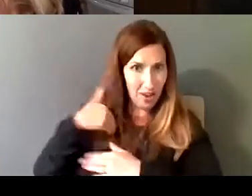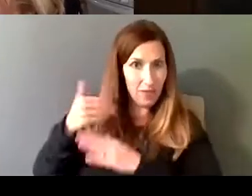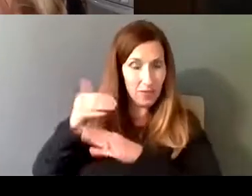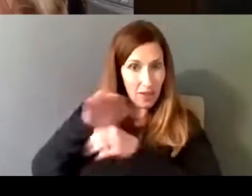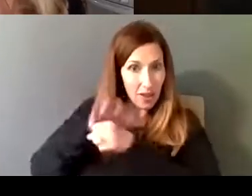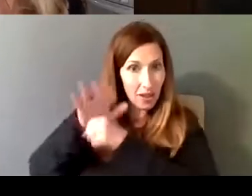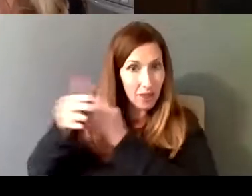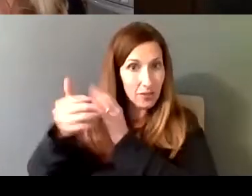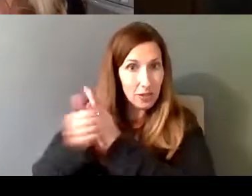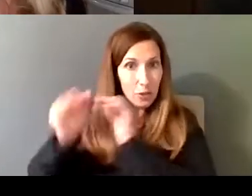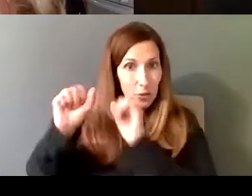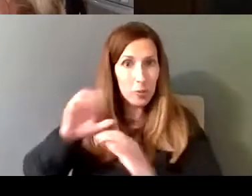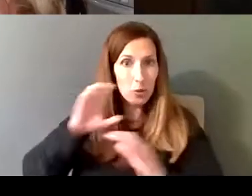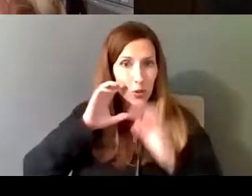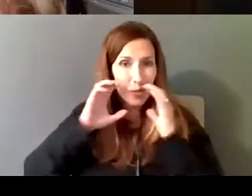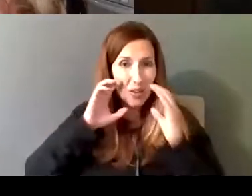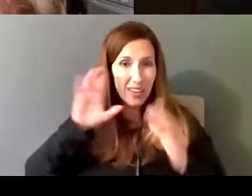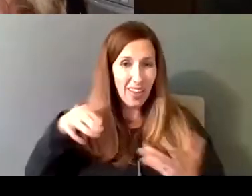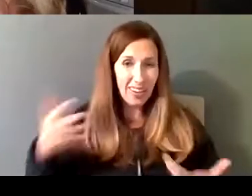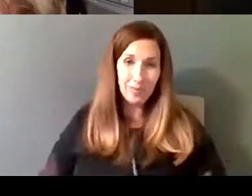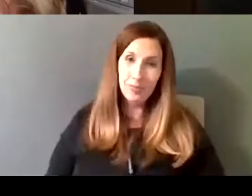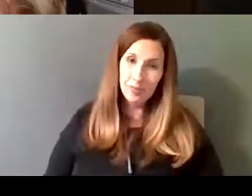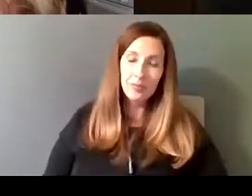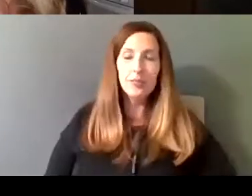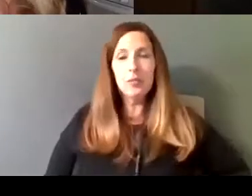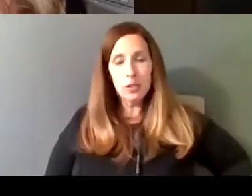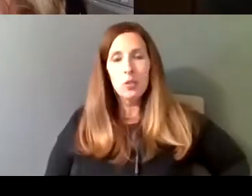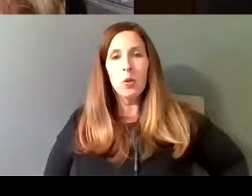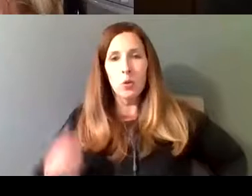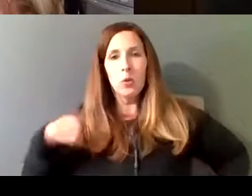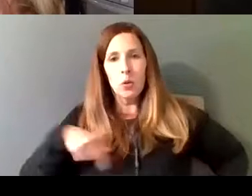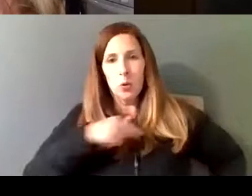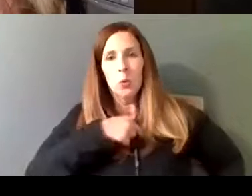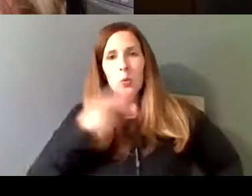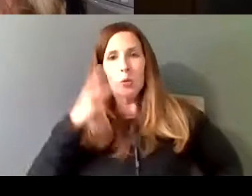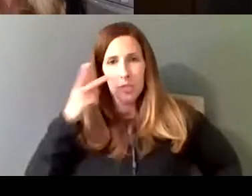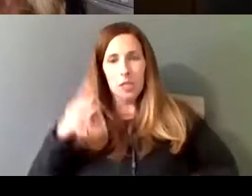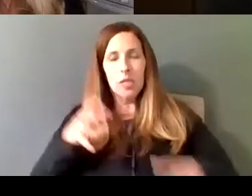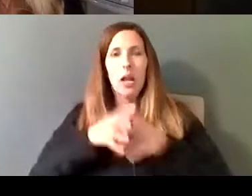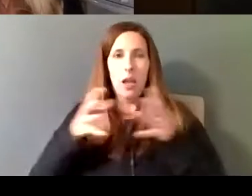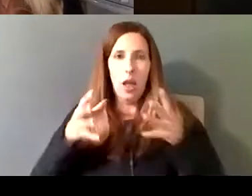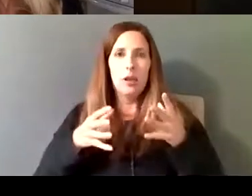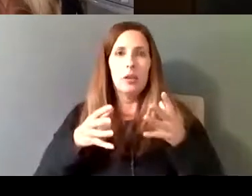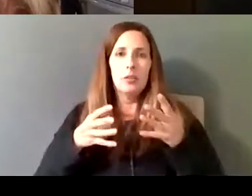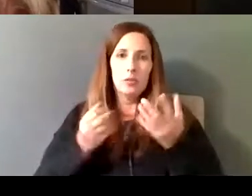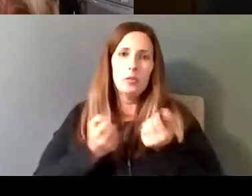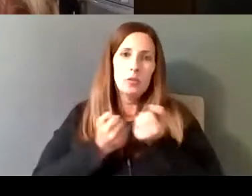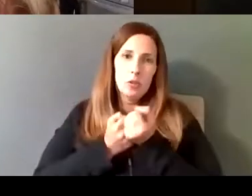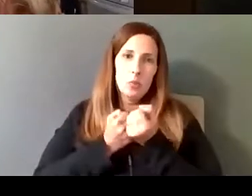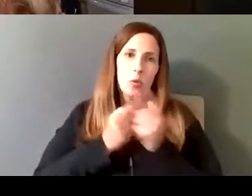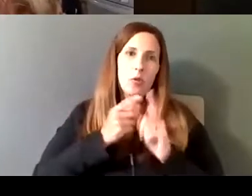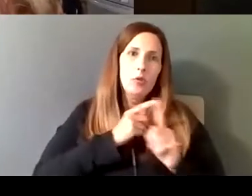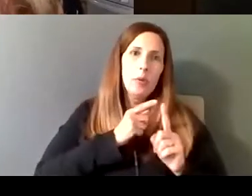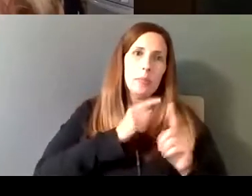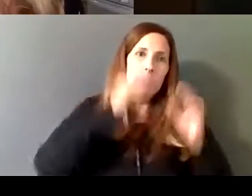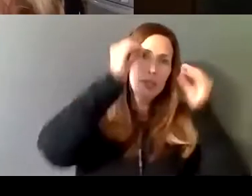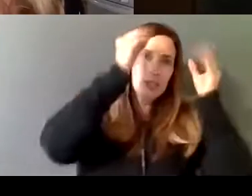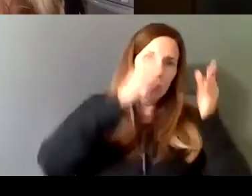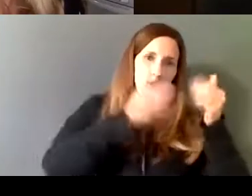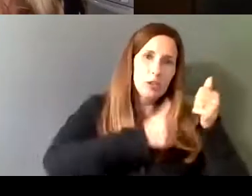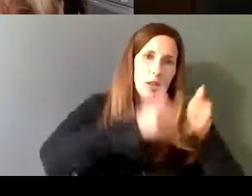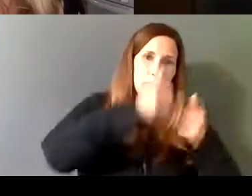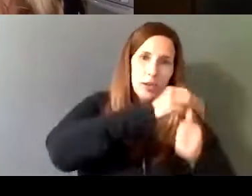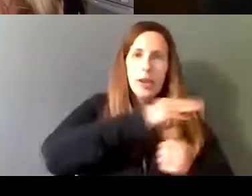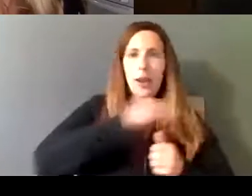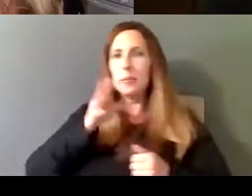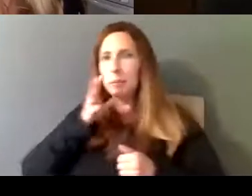be able to communicate that? So we see a lot of support between the parents and the teachers and administrators. Also, to